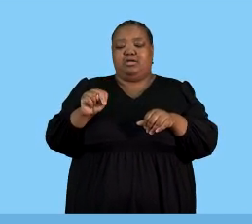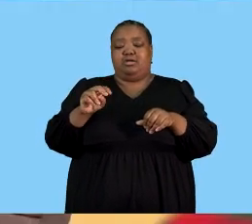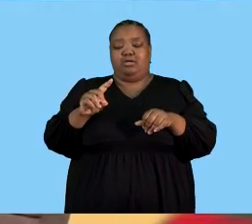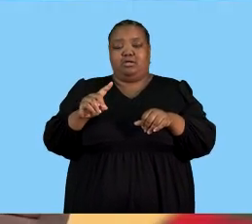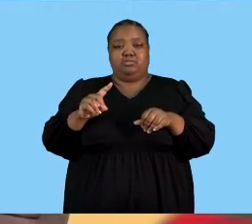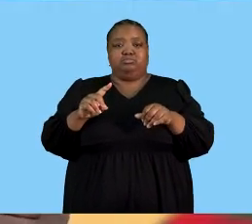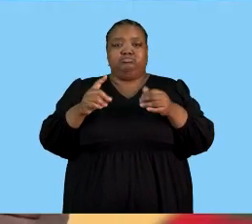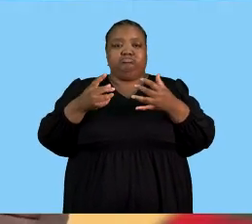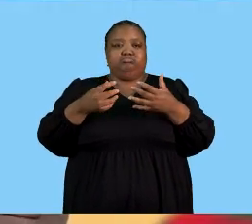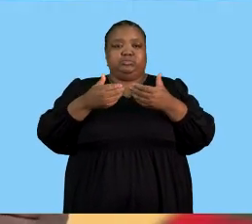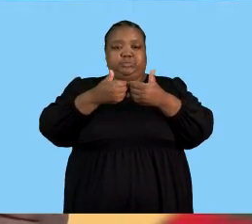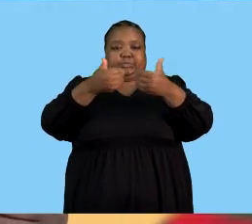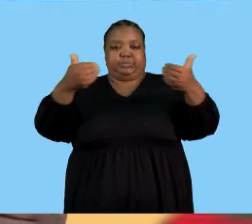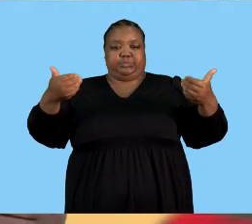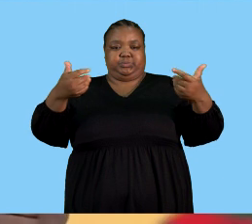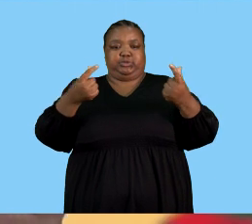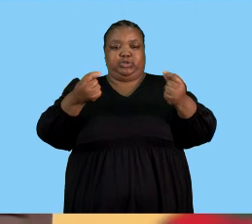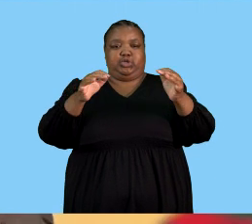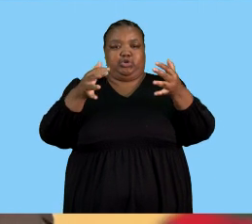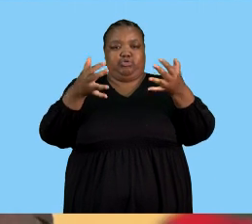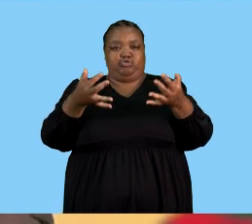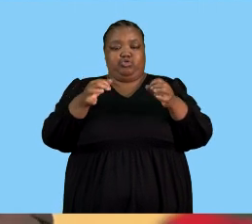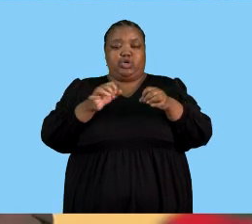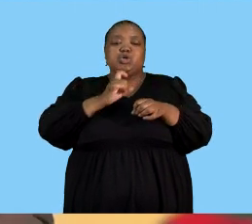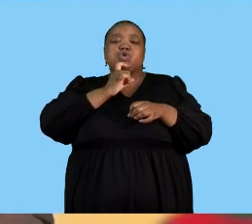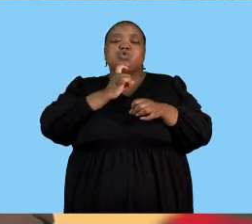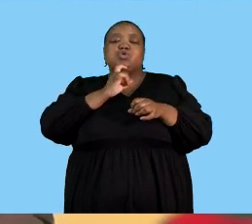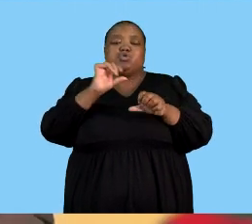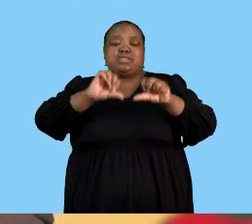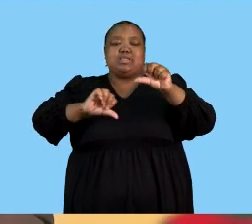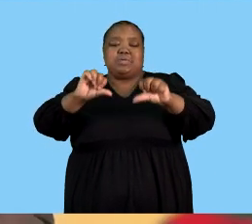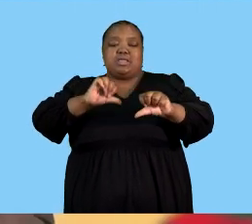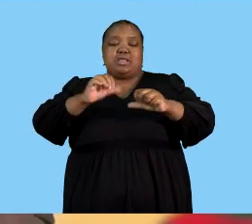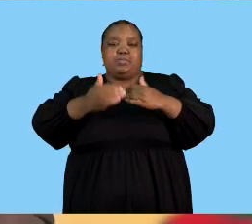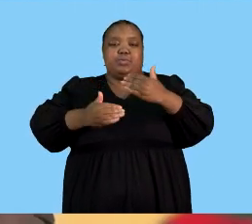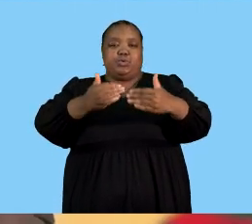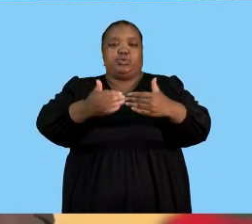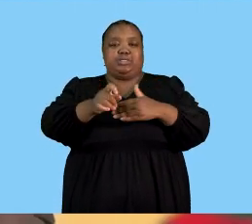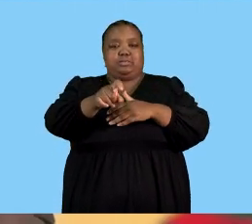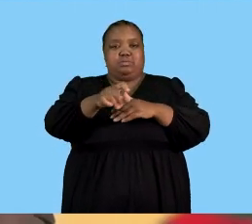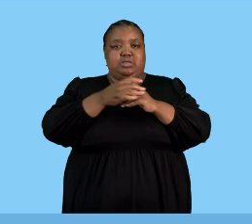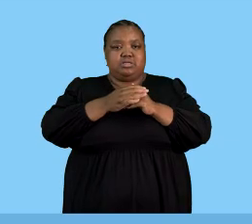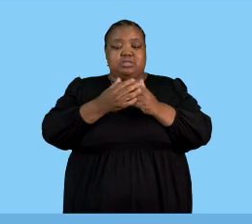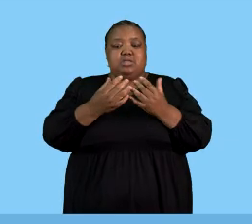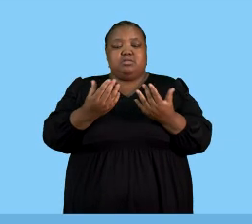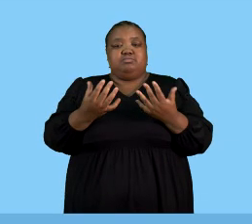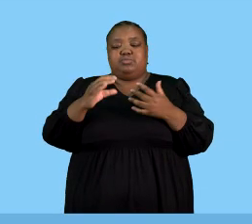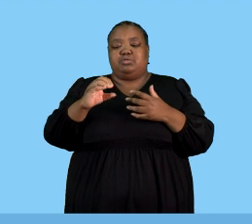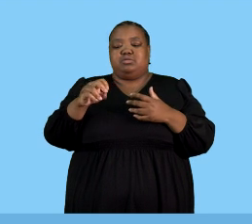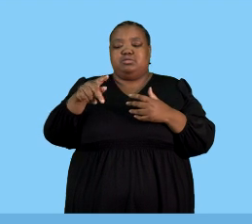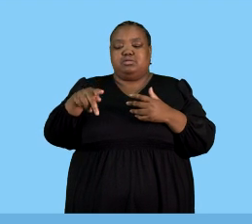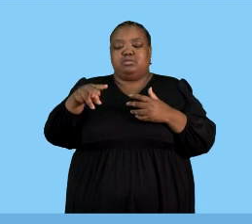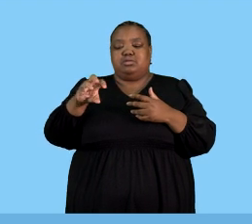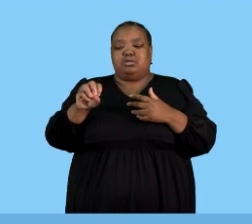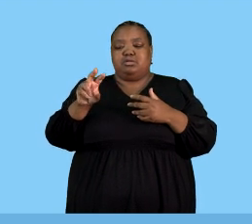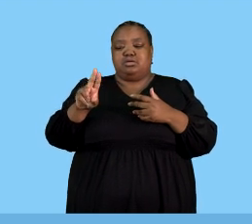to be able to break down a compound, you need to use some chemical processes. So when compounds break, they break into